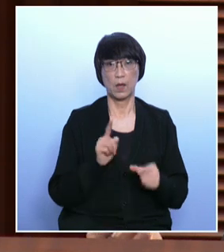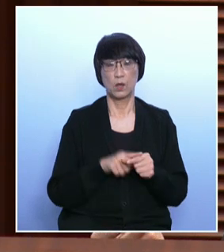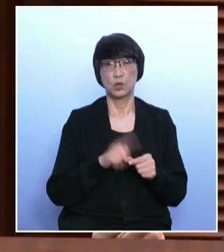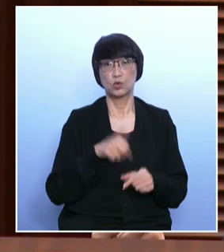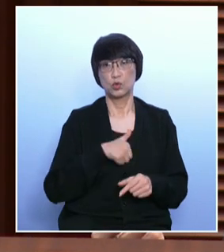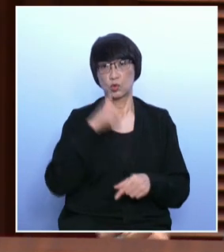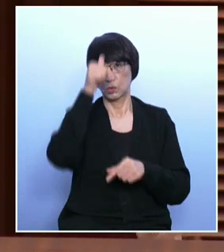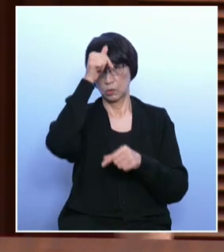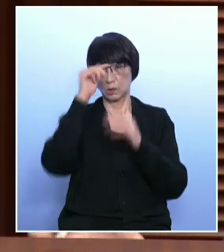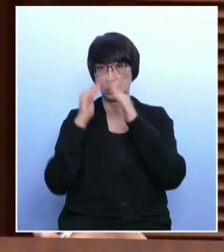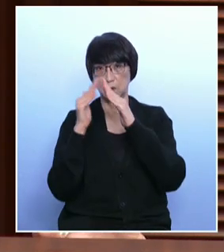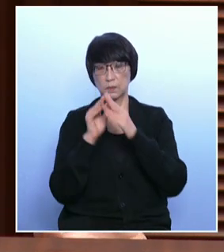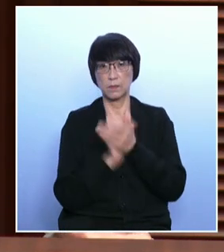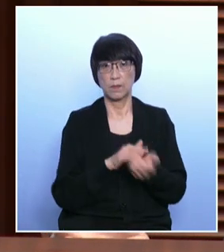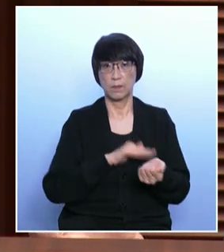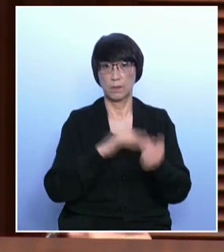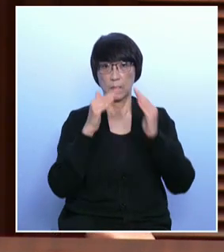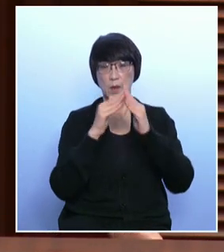point.